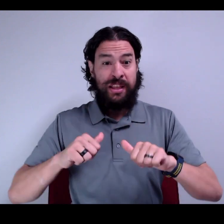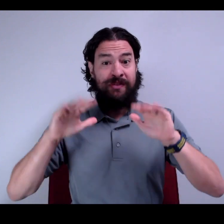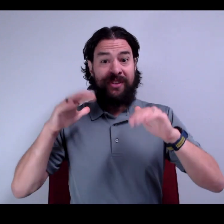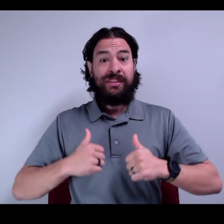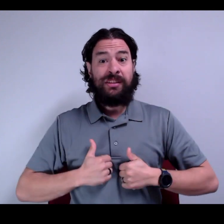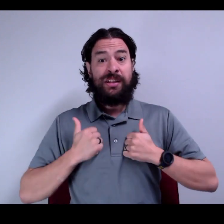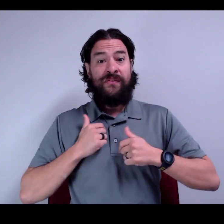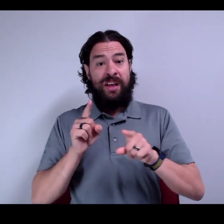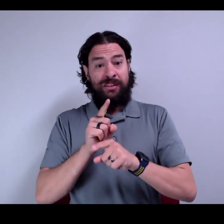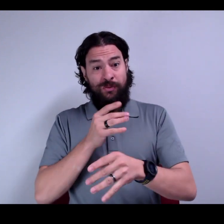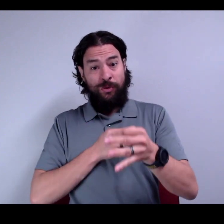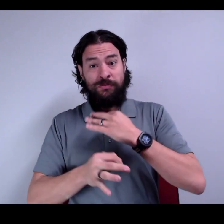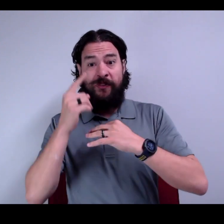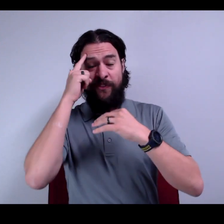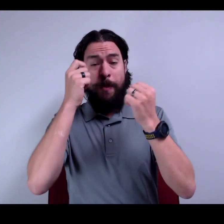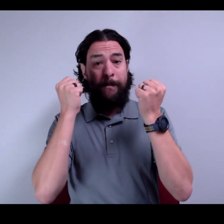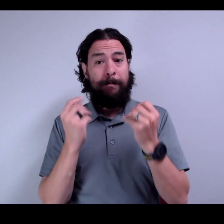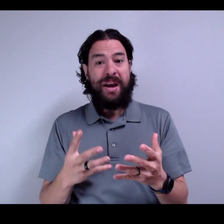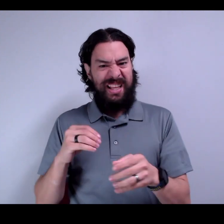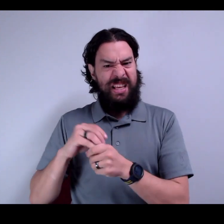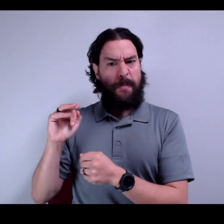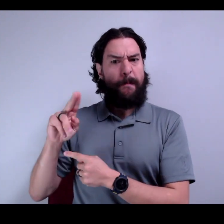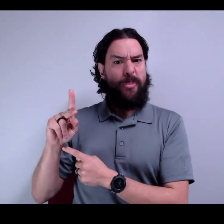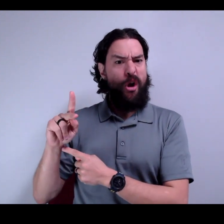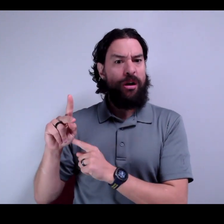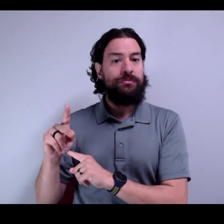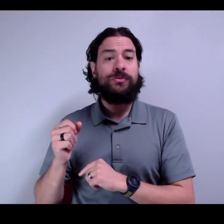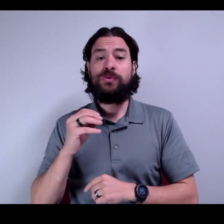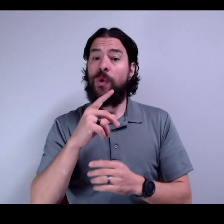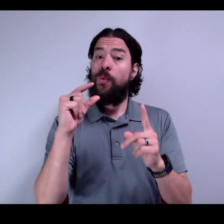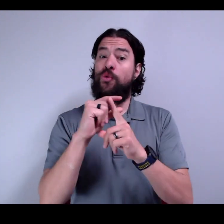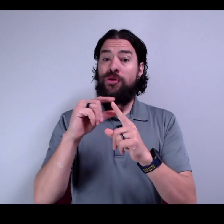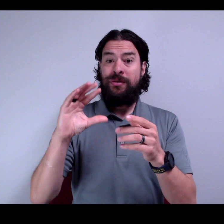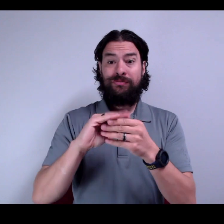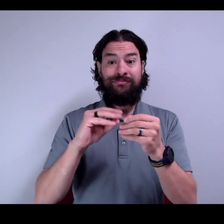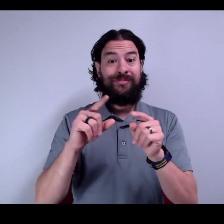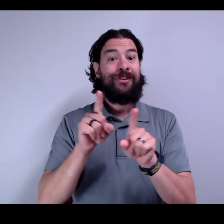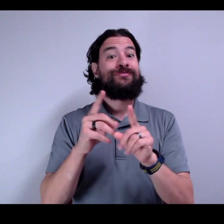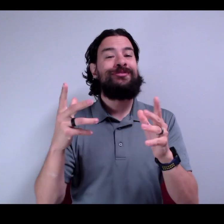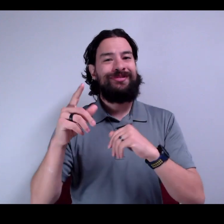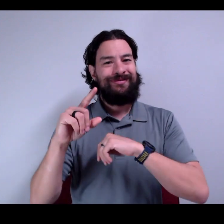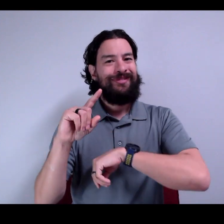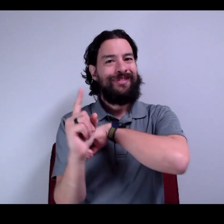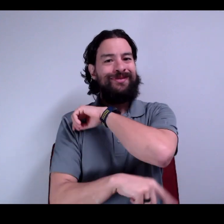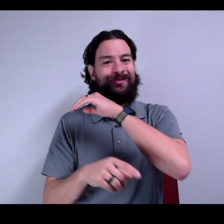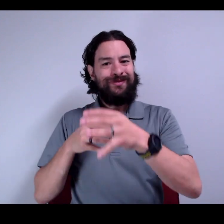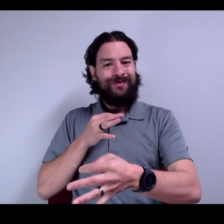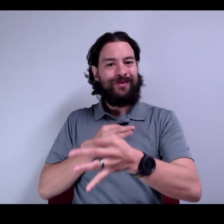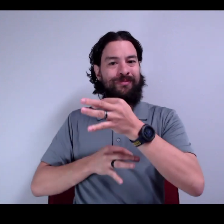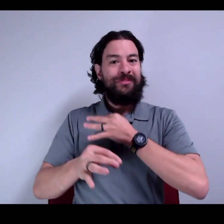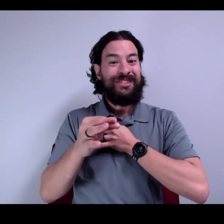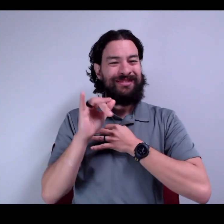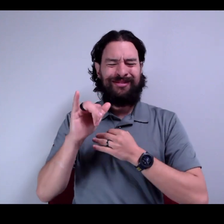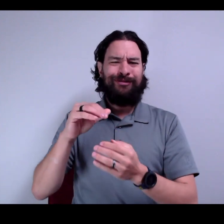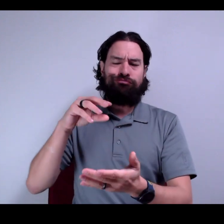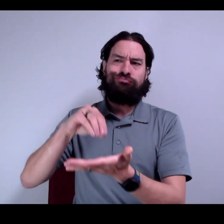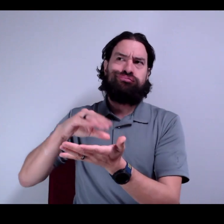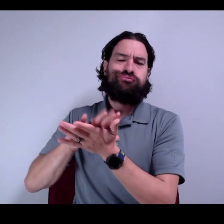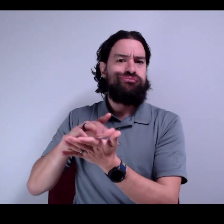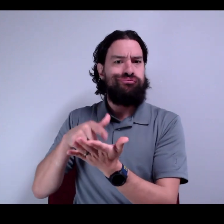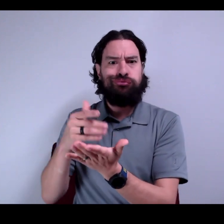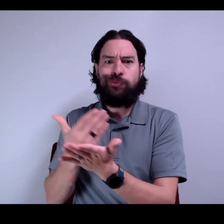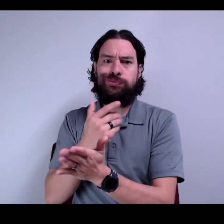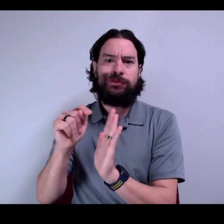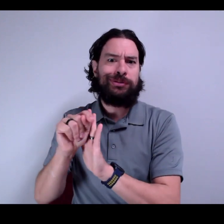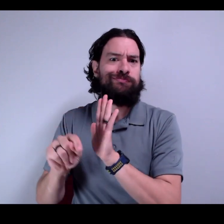his life as a ransom for many. And that word ransom refers to his sacrifice of atonement. And so all over the New Testament,